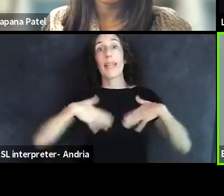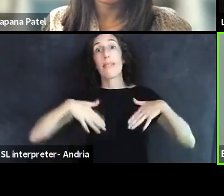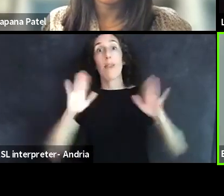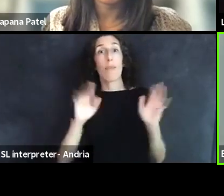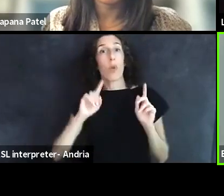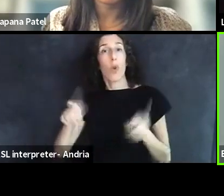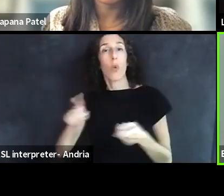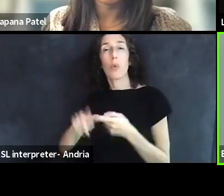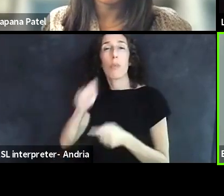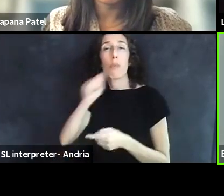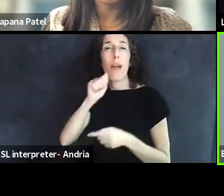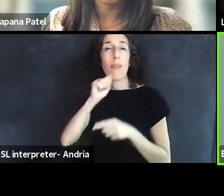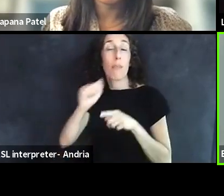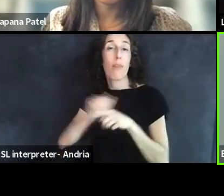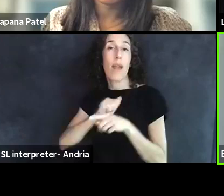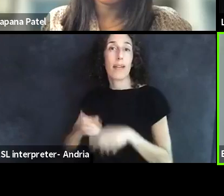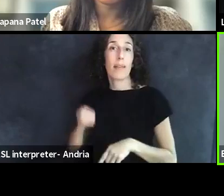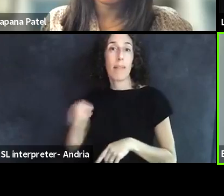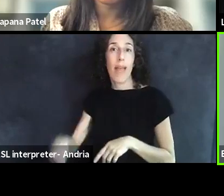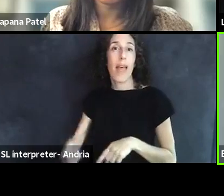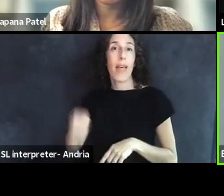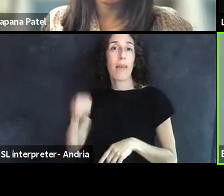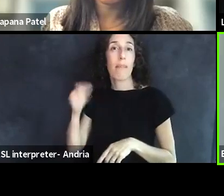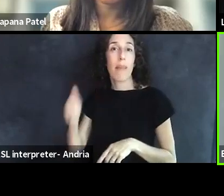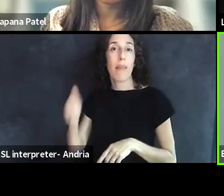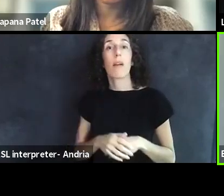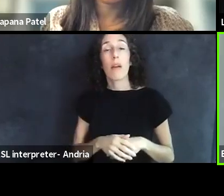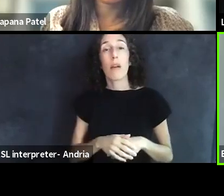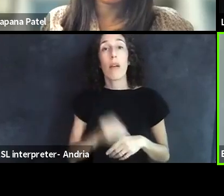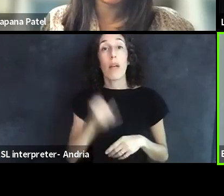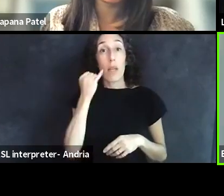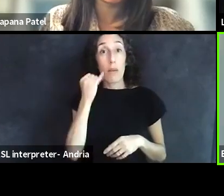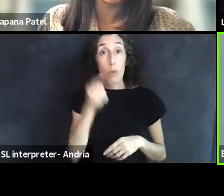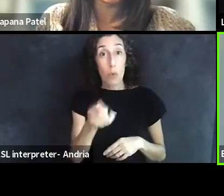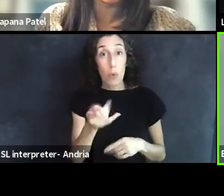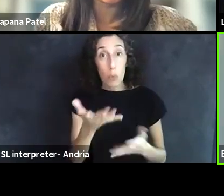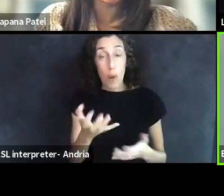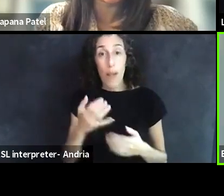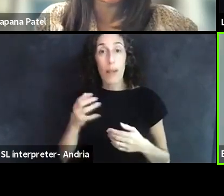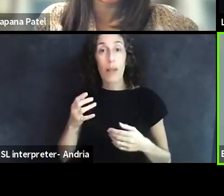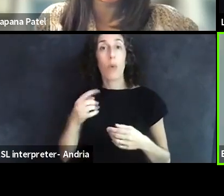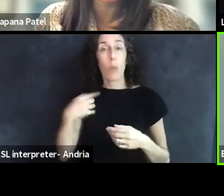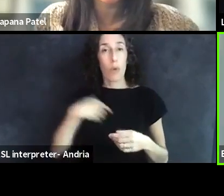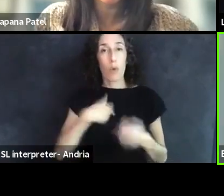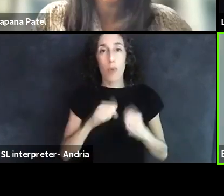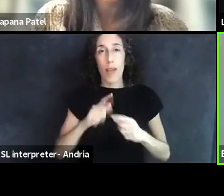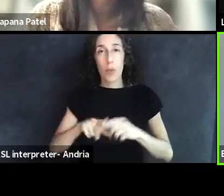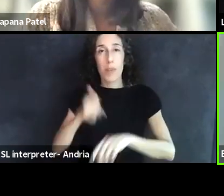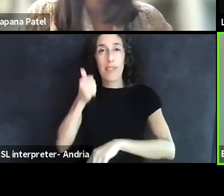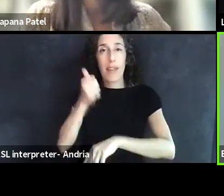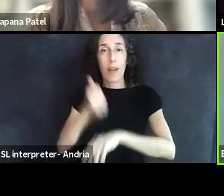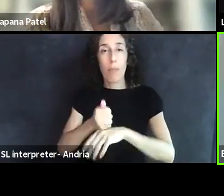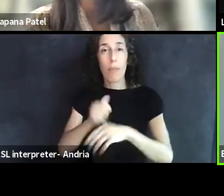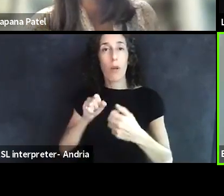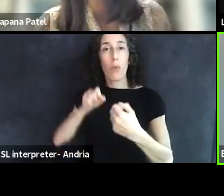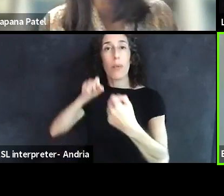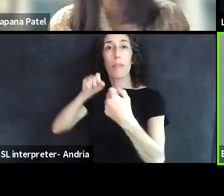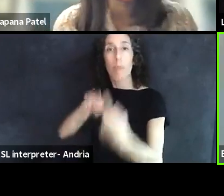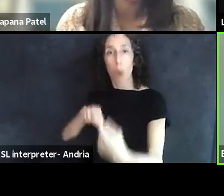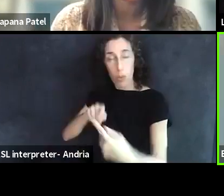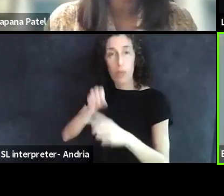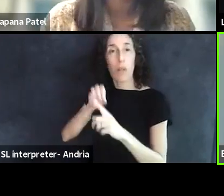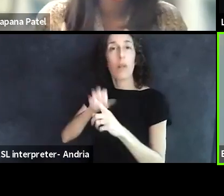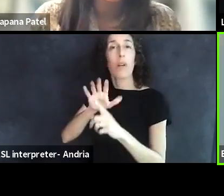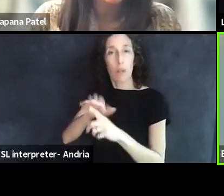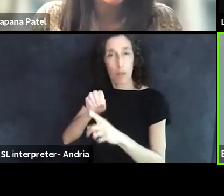if anyone's listening, Sapana and I would like to set up a remote EXRP service for New York State. We just need someone to fund us, and we have a